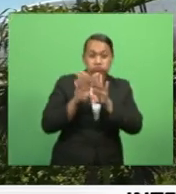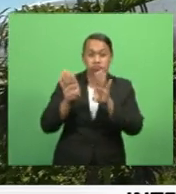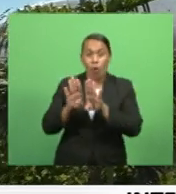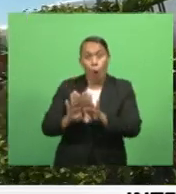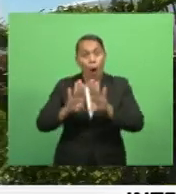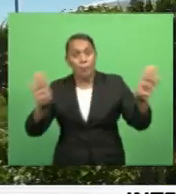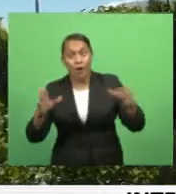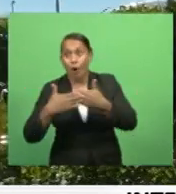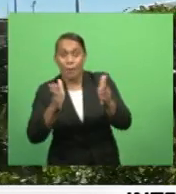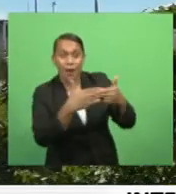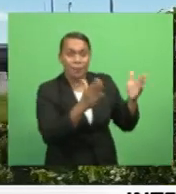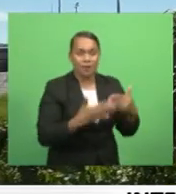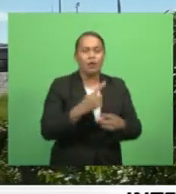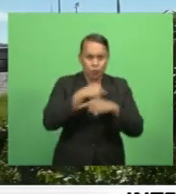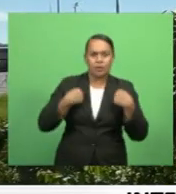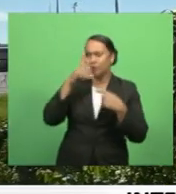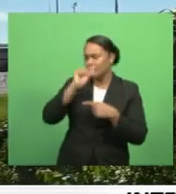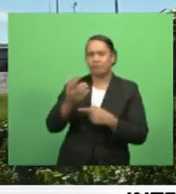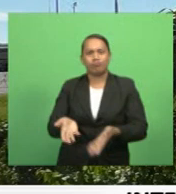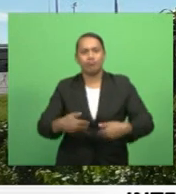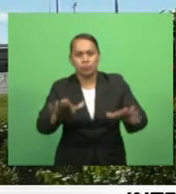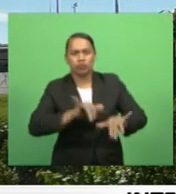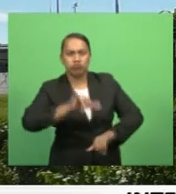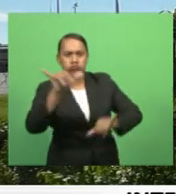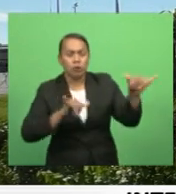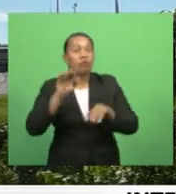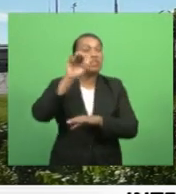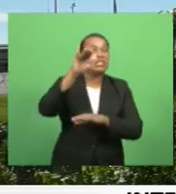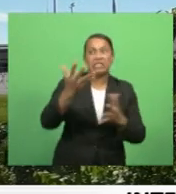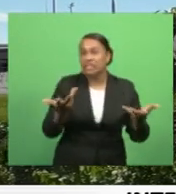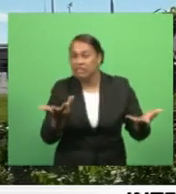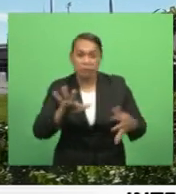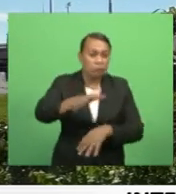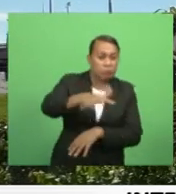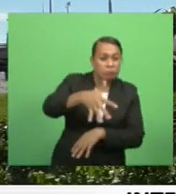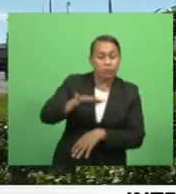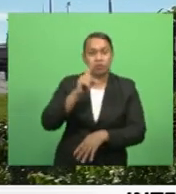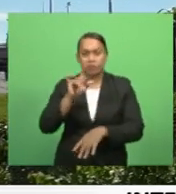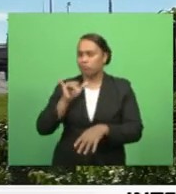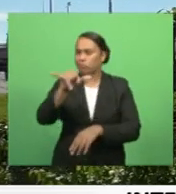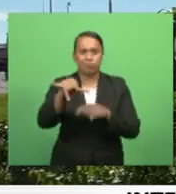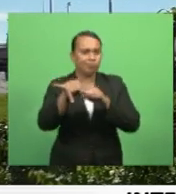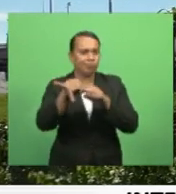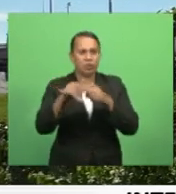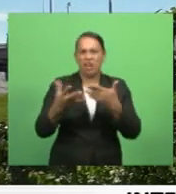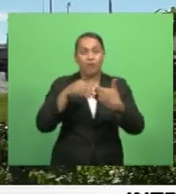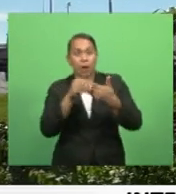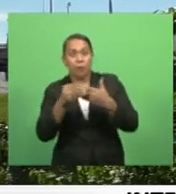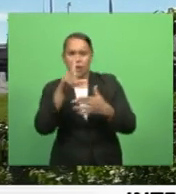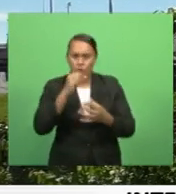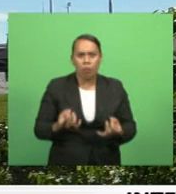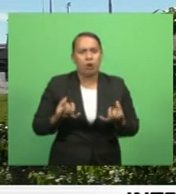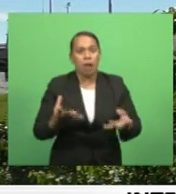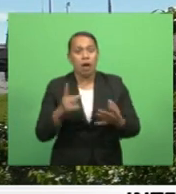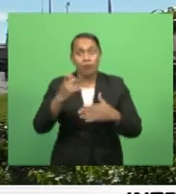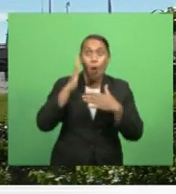while the near-term outlook remains bleak, the airline remains flexible and will be ready to launch services as soon as practical. He says